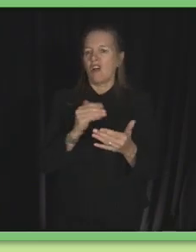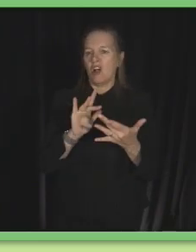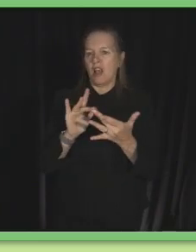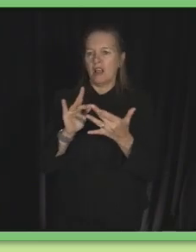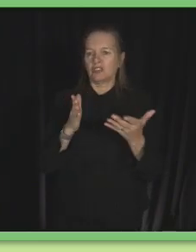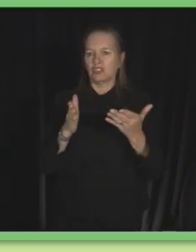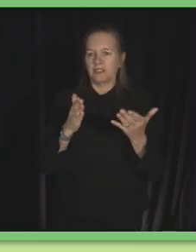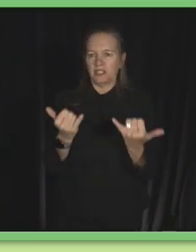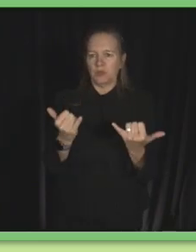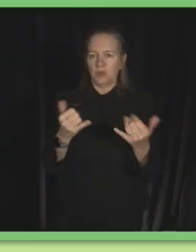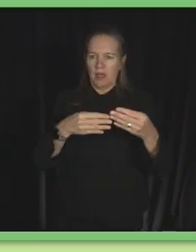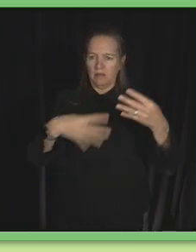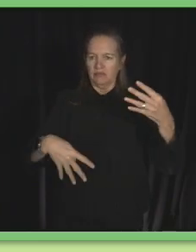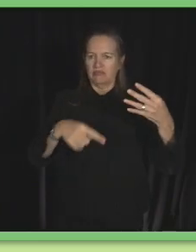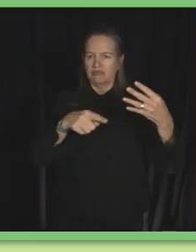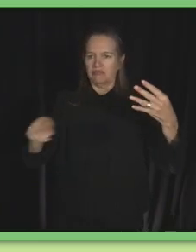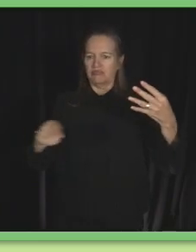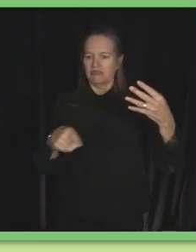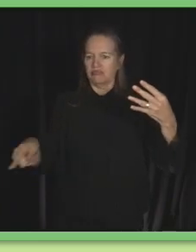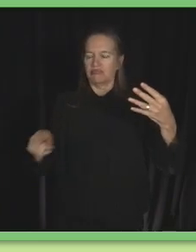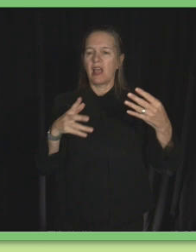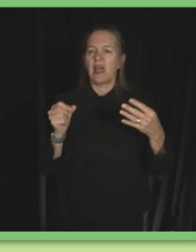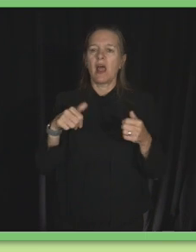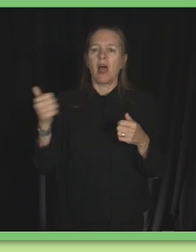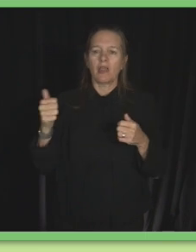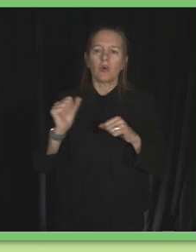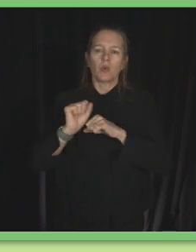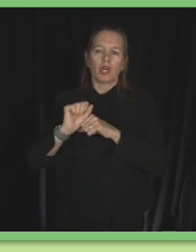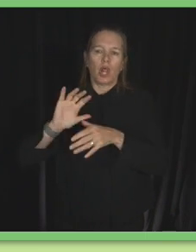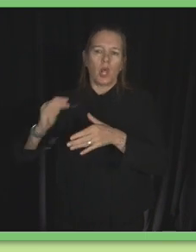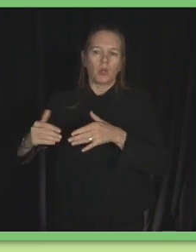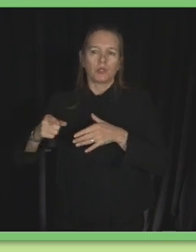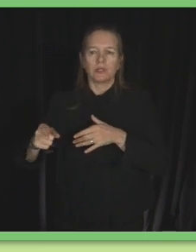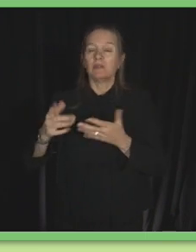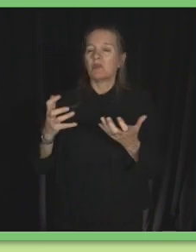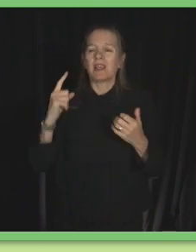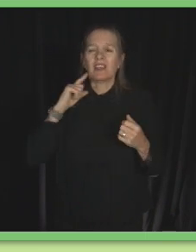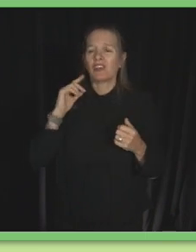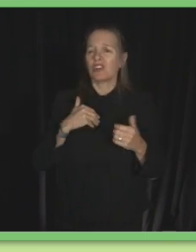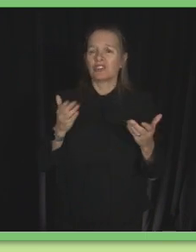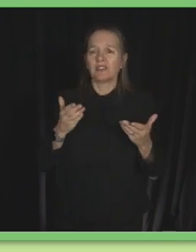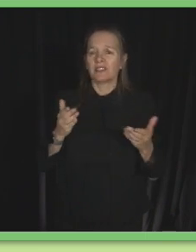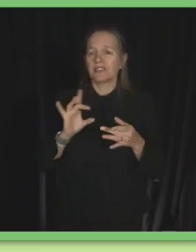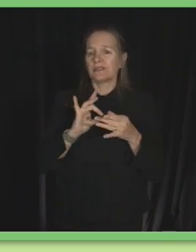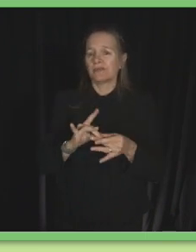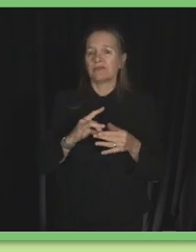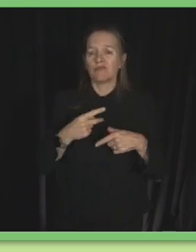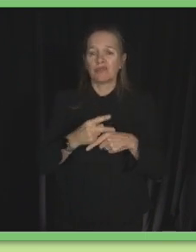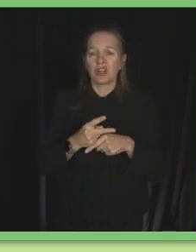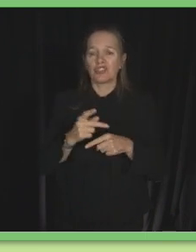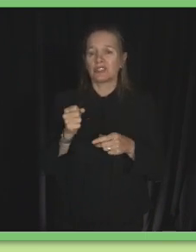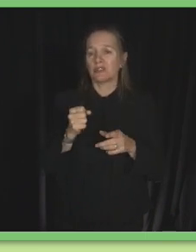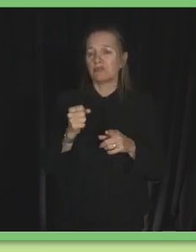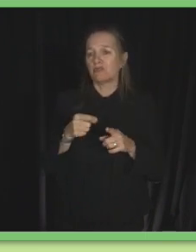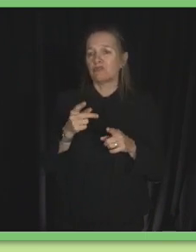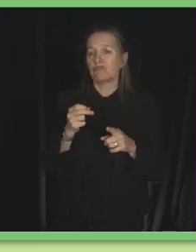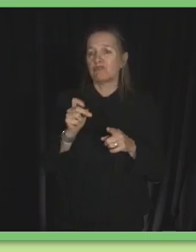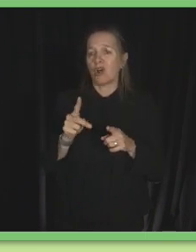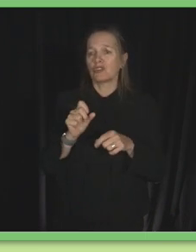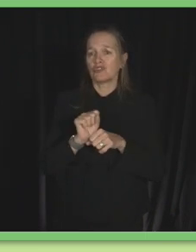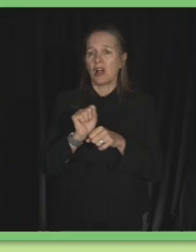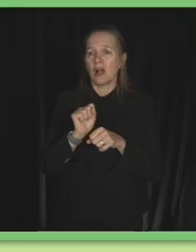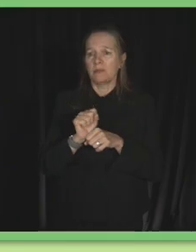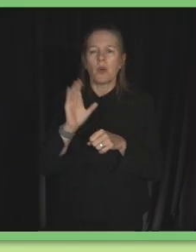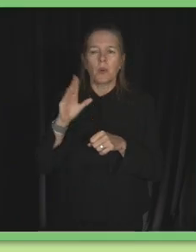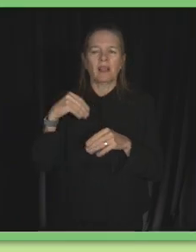as an increasingly diverse set of other workloads. If you'd like to hear about our experiences running production Spark jobs on Kube, come check out my colleague